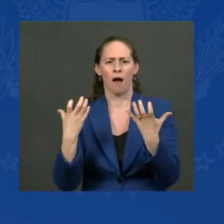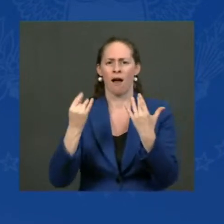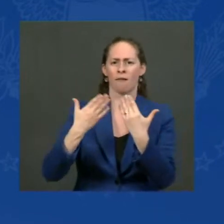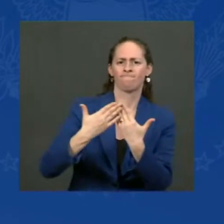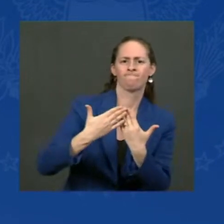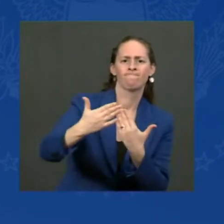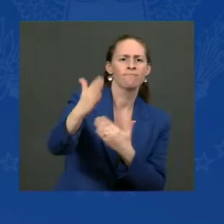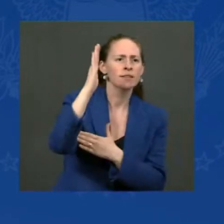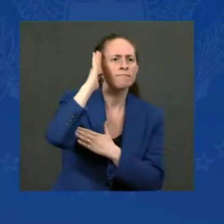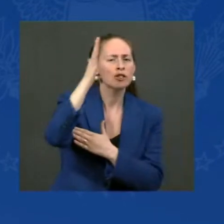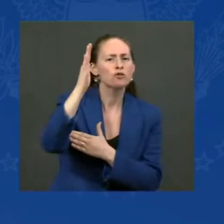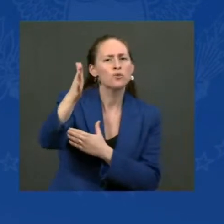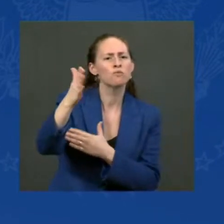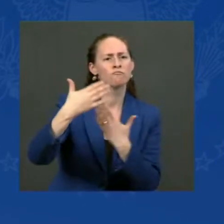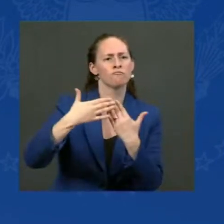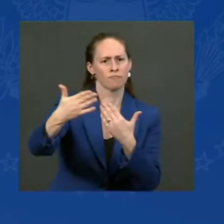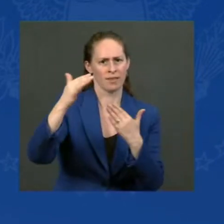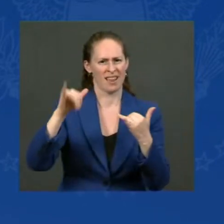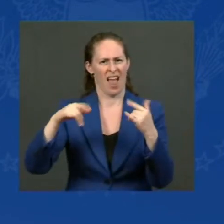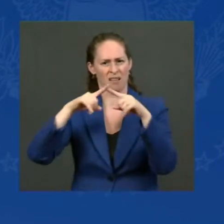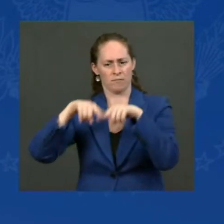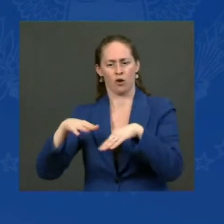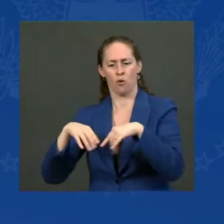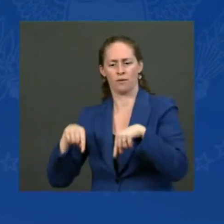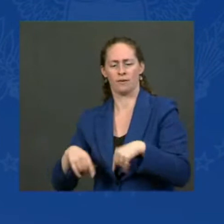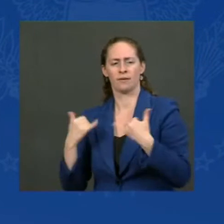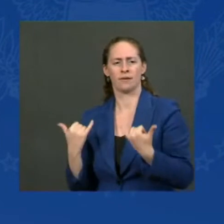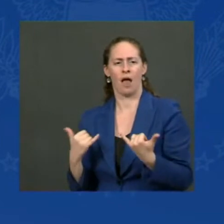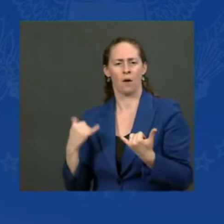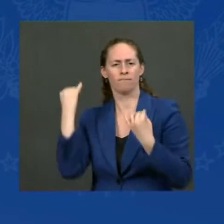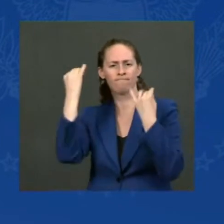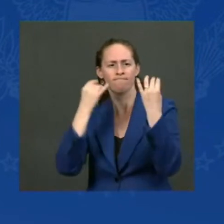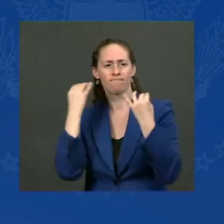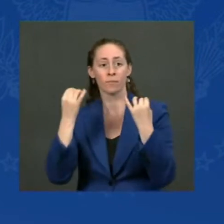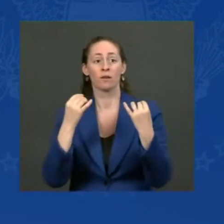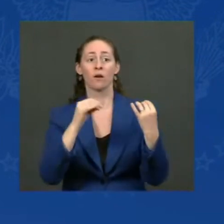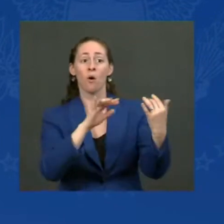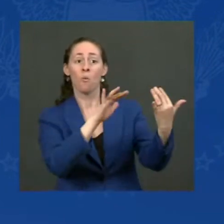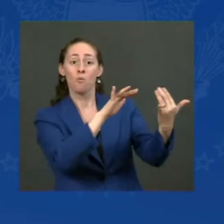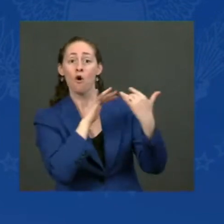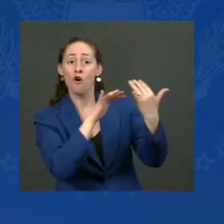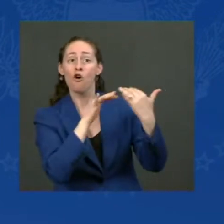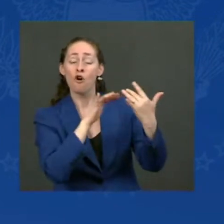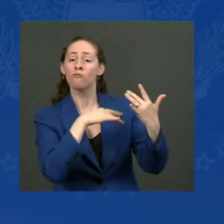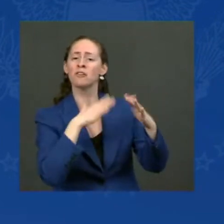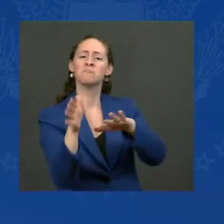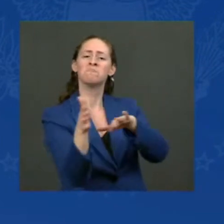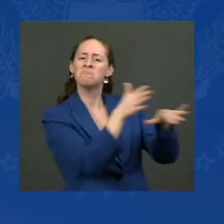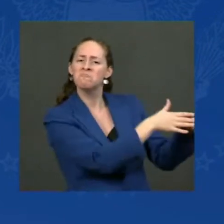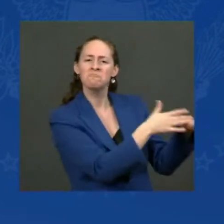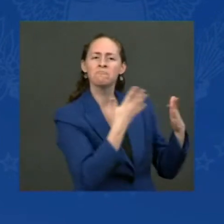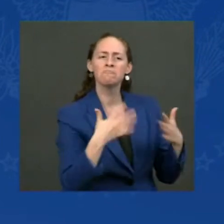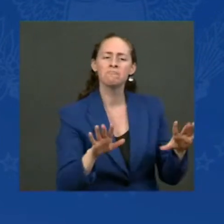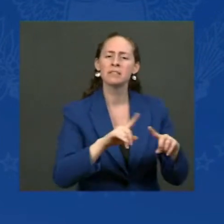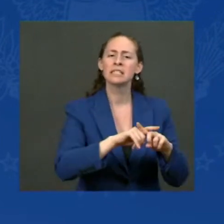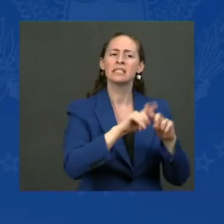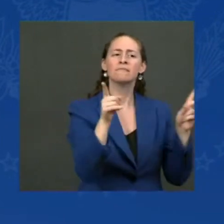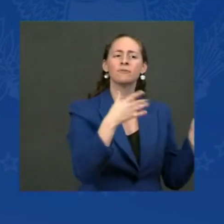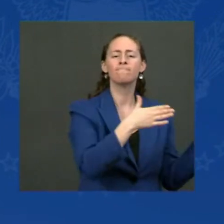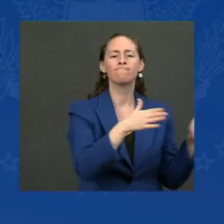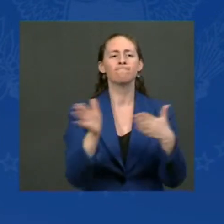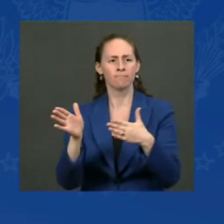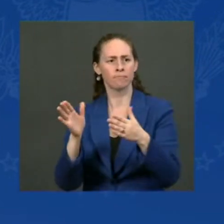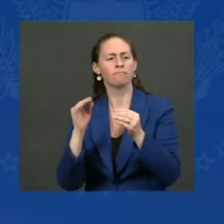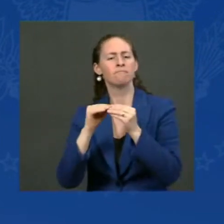Nations, broke the cycle of war and destruction, and laid the foundations for more than 7 decades of relative